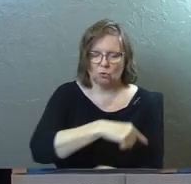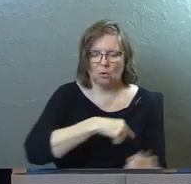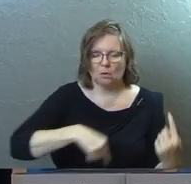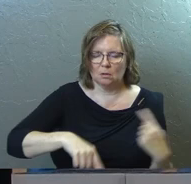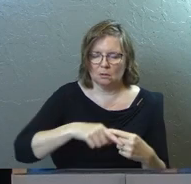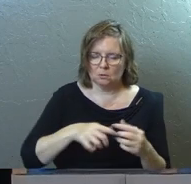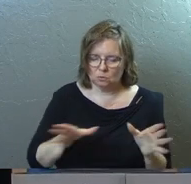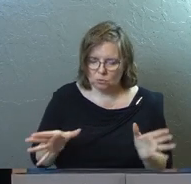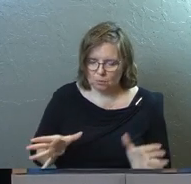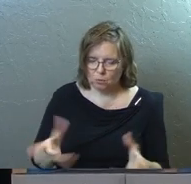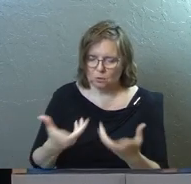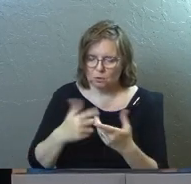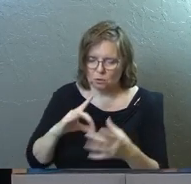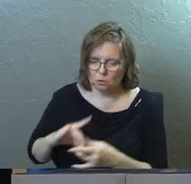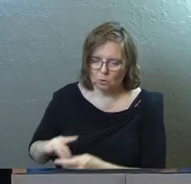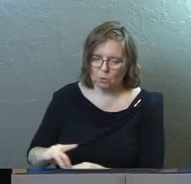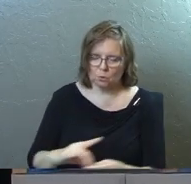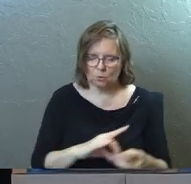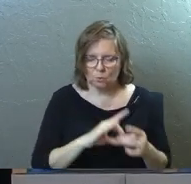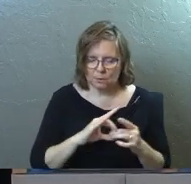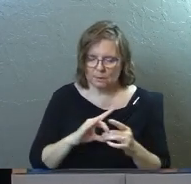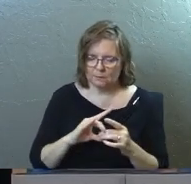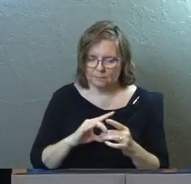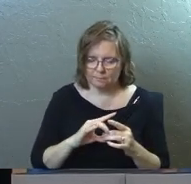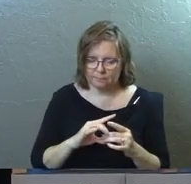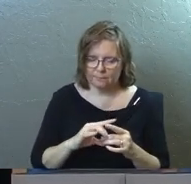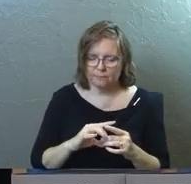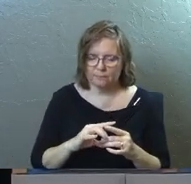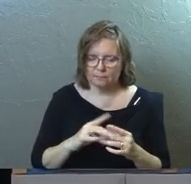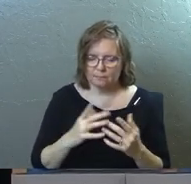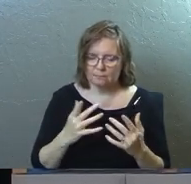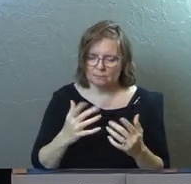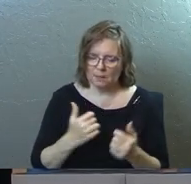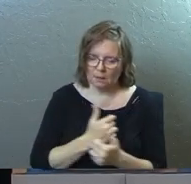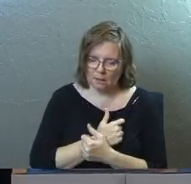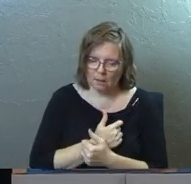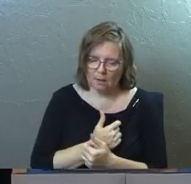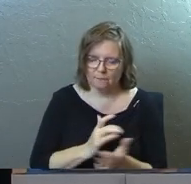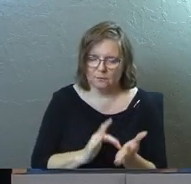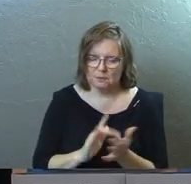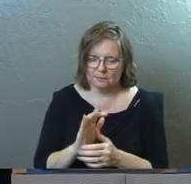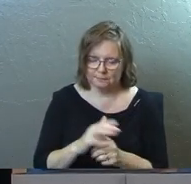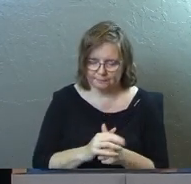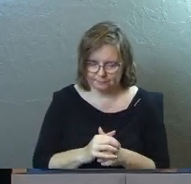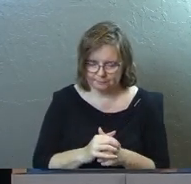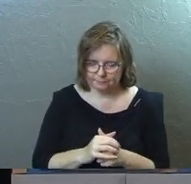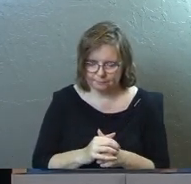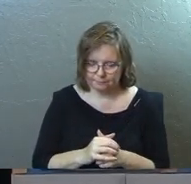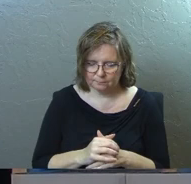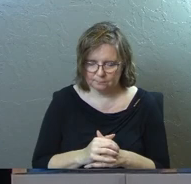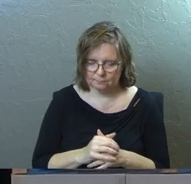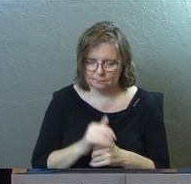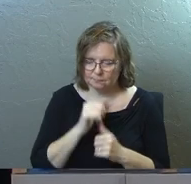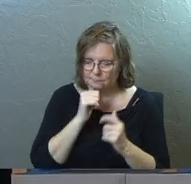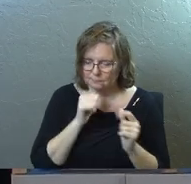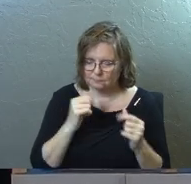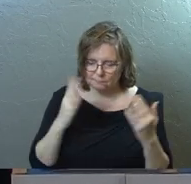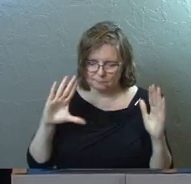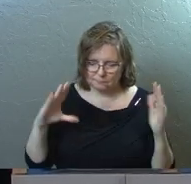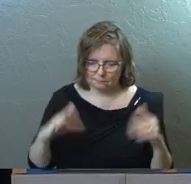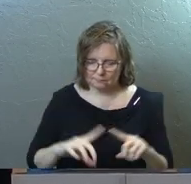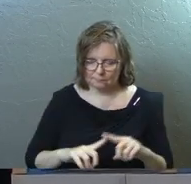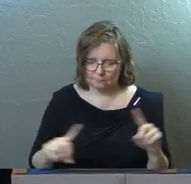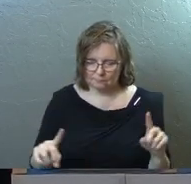God, to push unity, to push reconciliation, to push love, Jesus, to not focus only